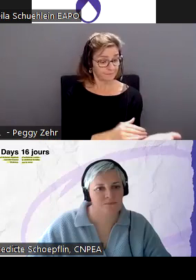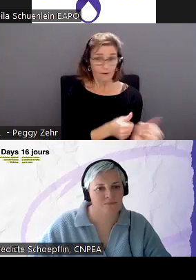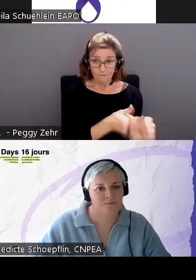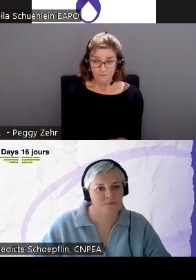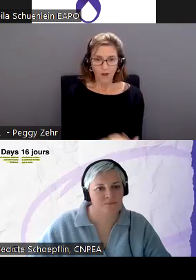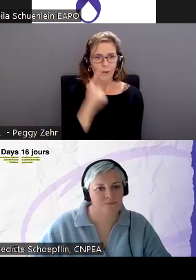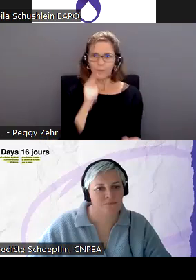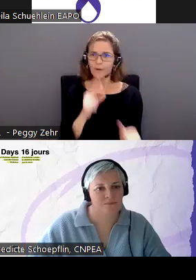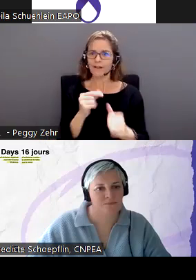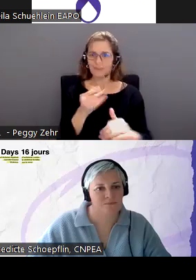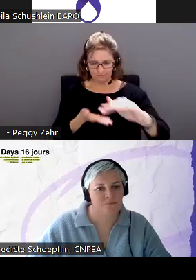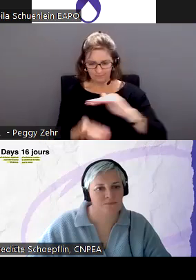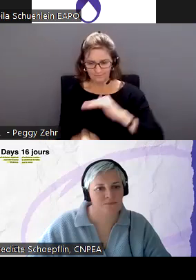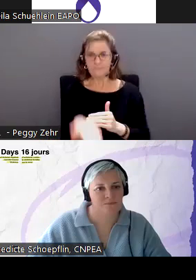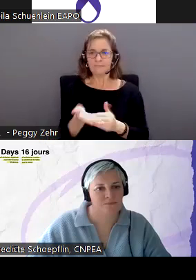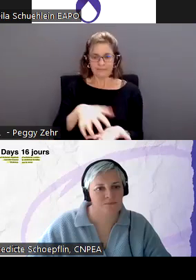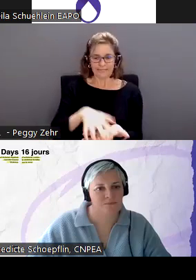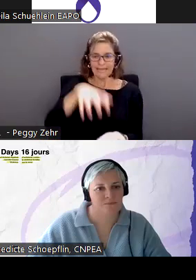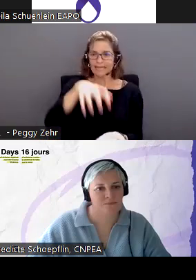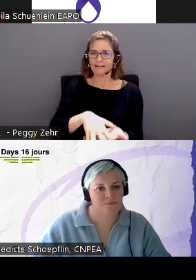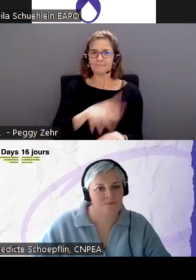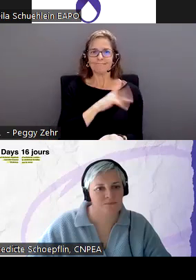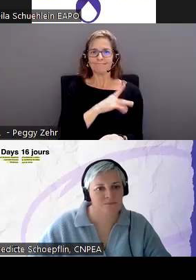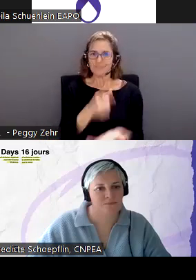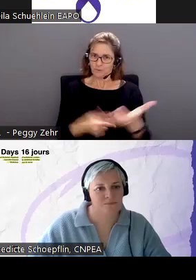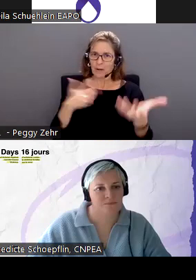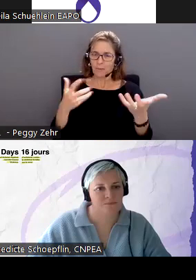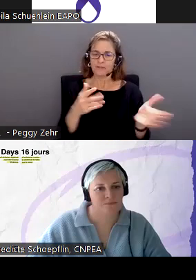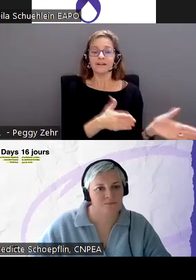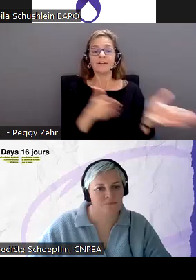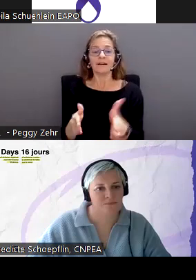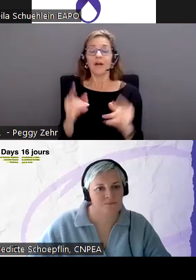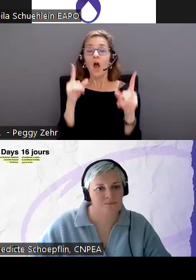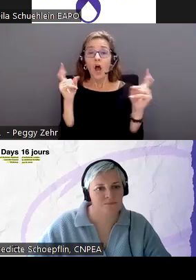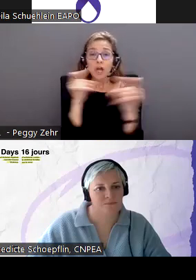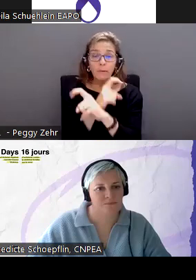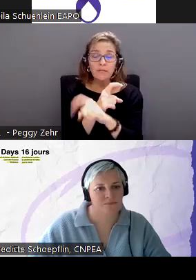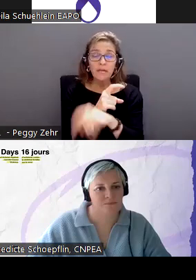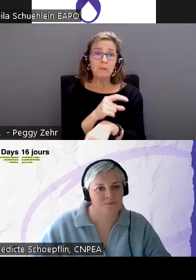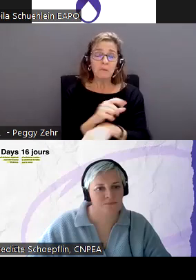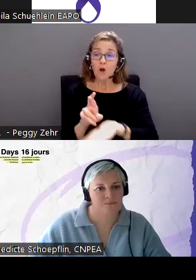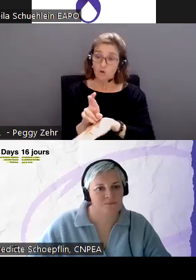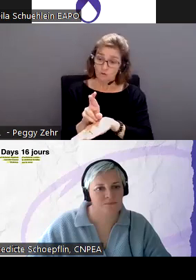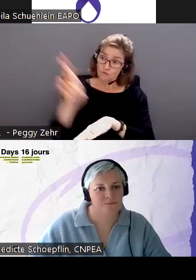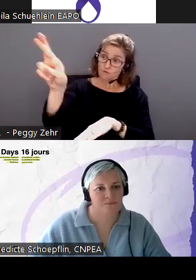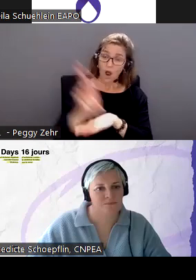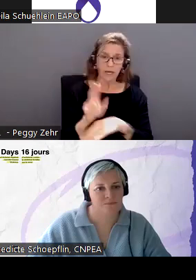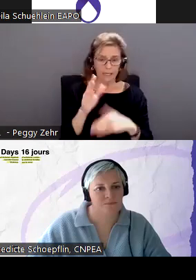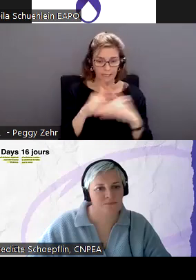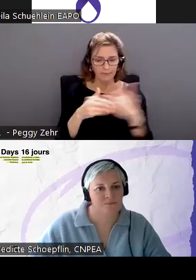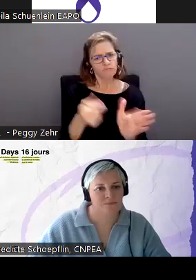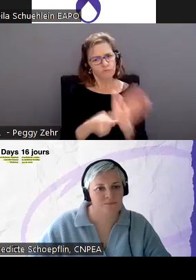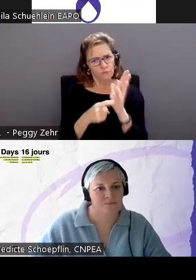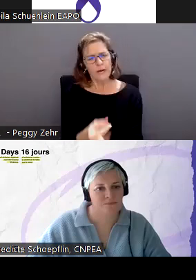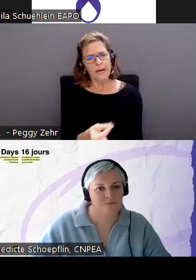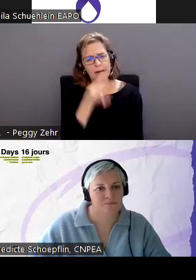want. Complicated is just a little more of the same. It's building a rocket ship takes a little more expertise,